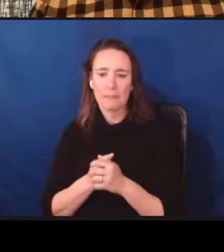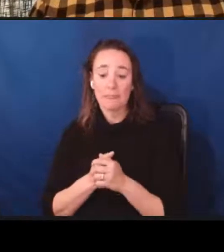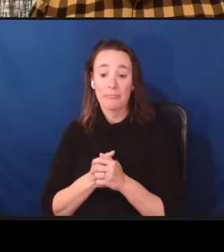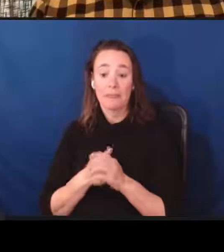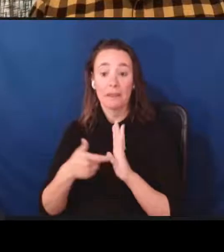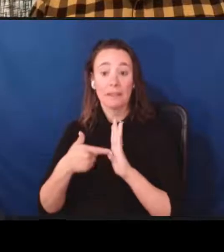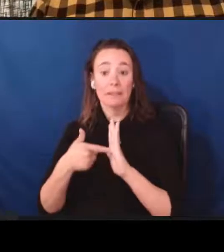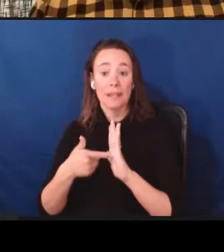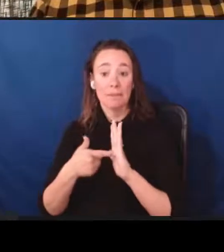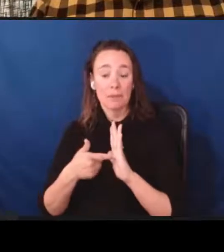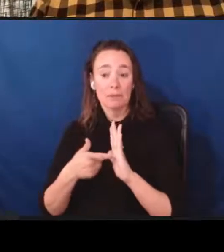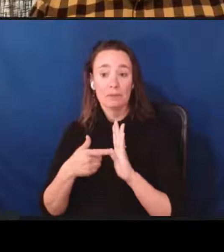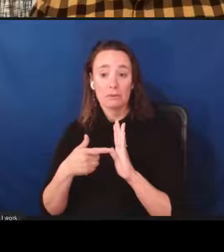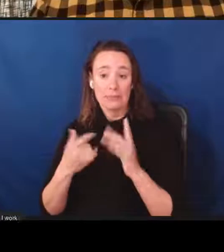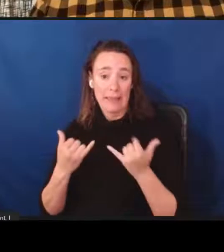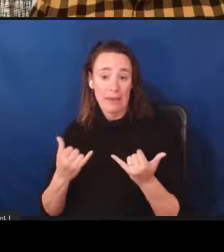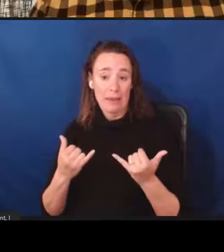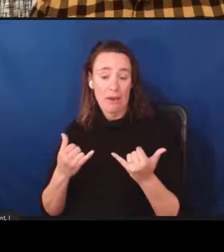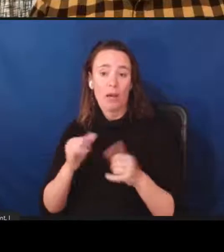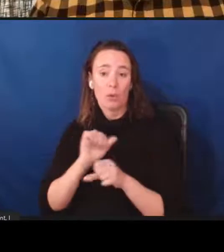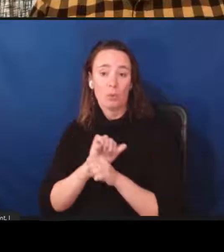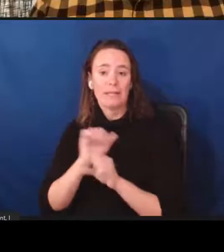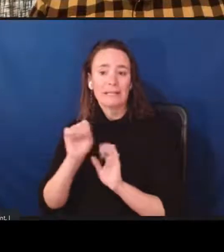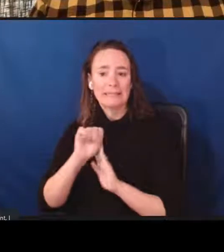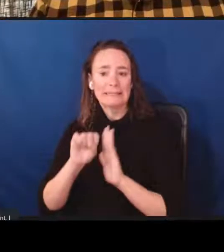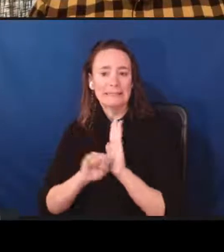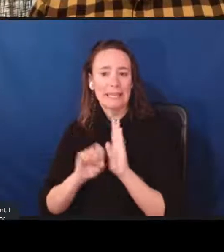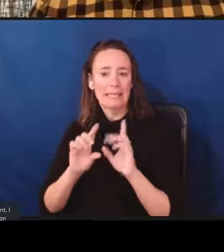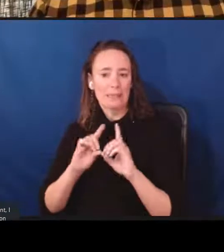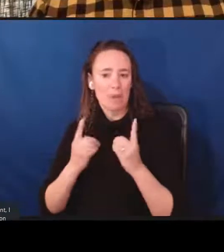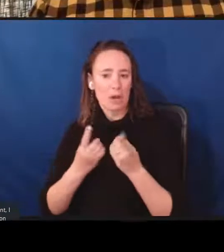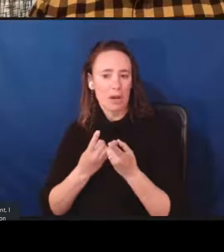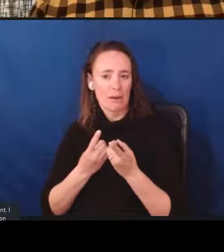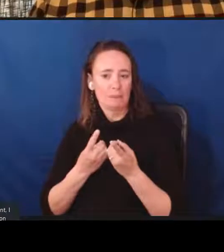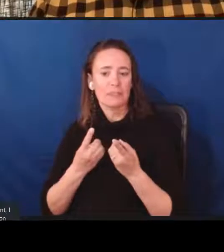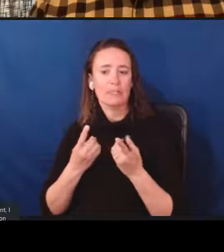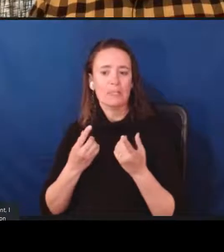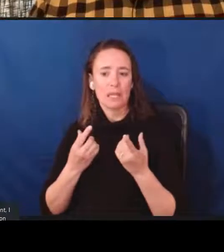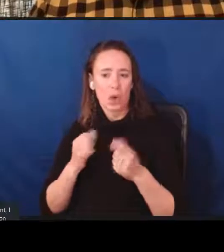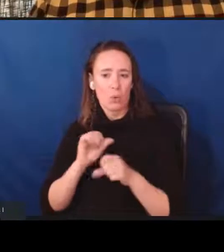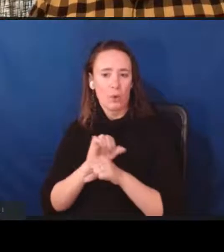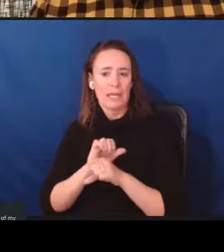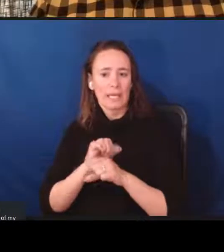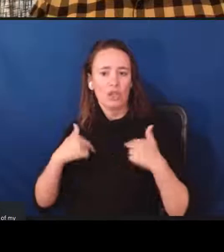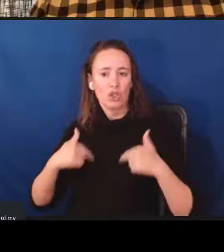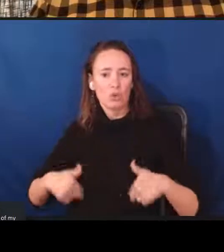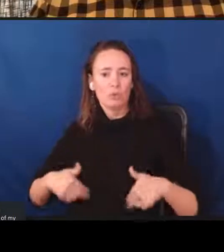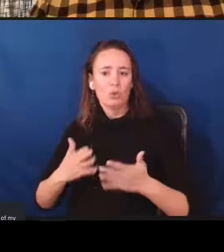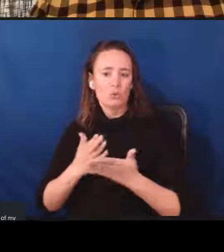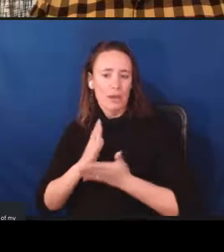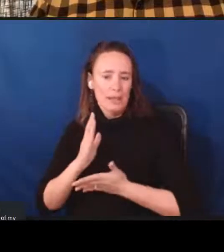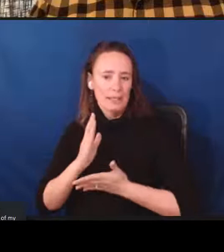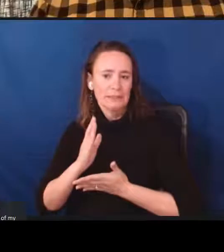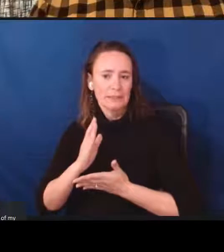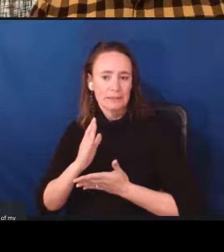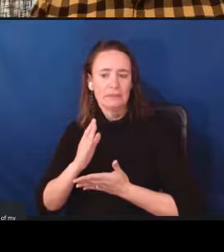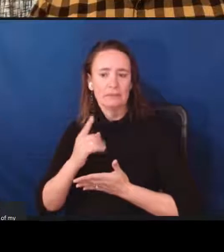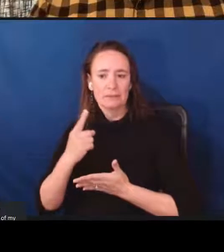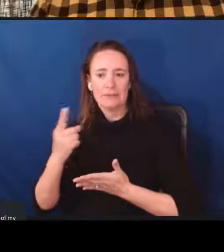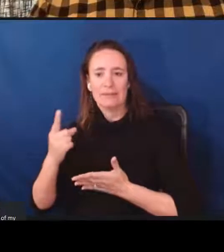the State Department. I work in the Human Rights Bureau on international disability rights, and one of my team members is the expert